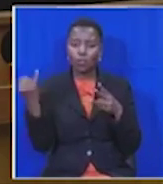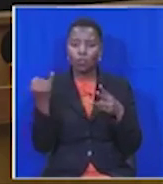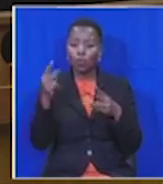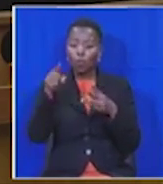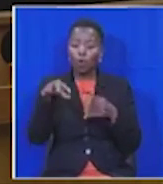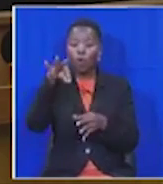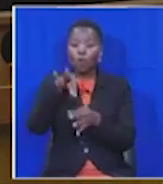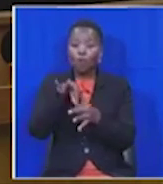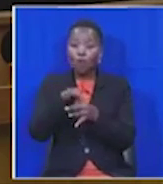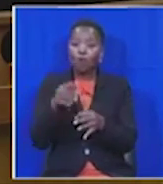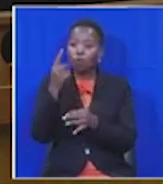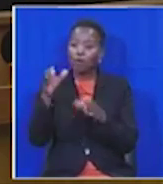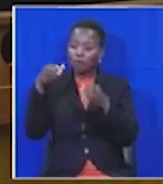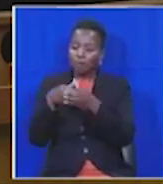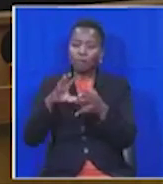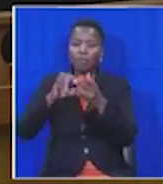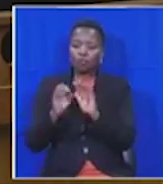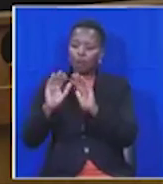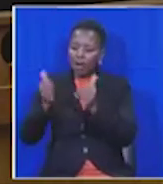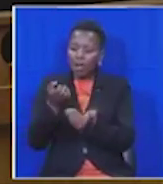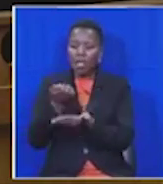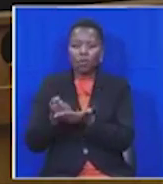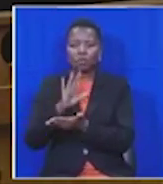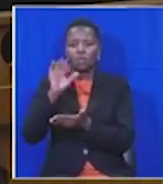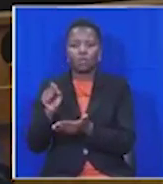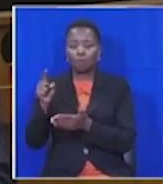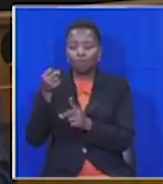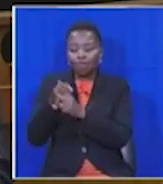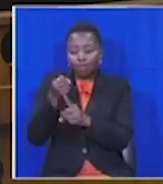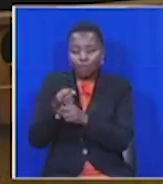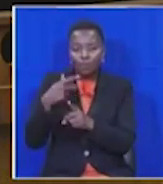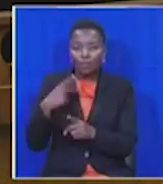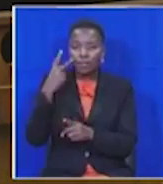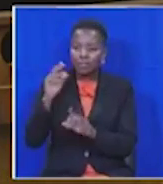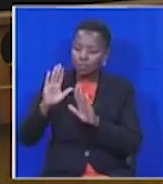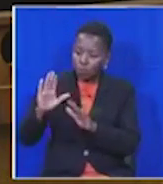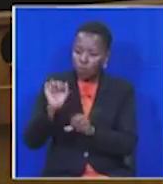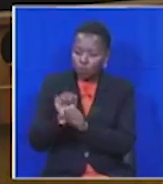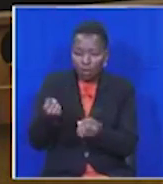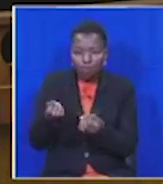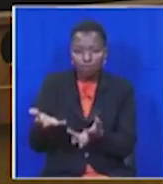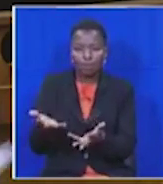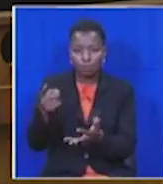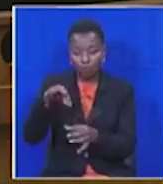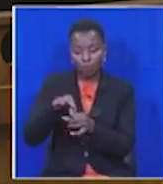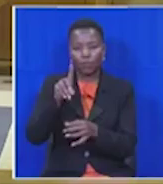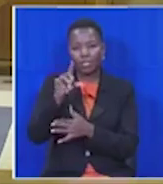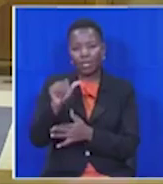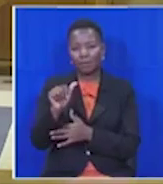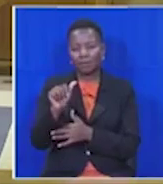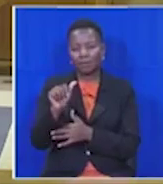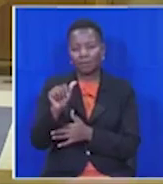party that is actually fighting to save this economy and actually fighting to save your jobs. Vote for the DA.